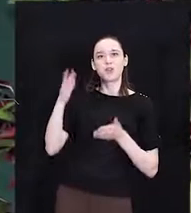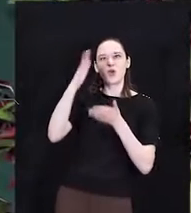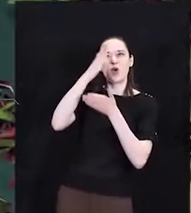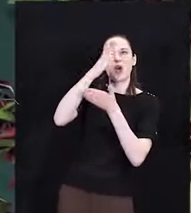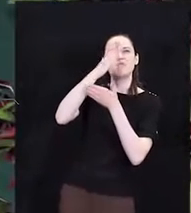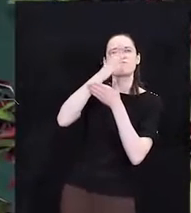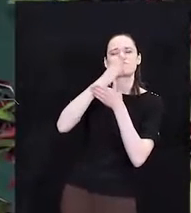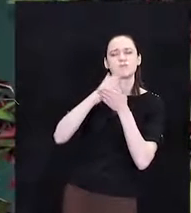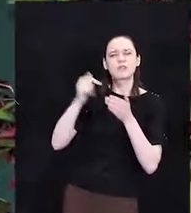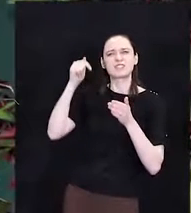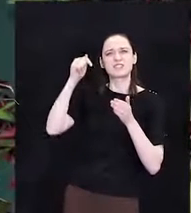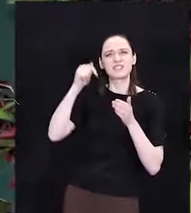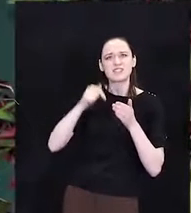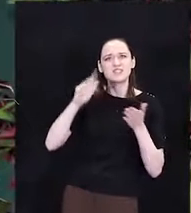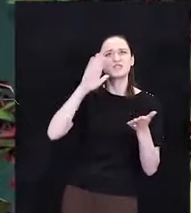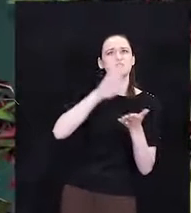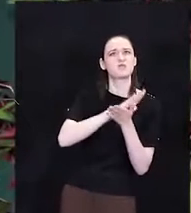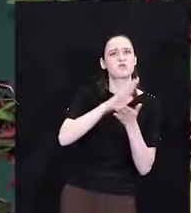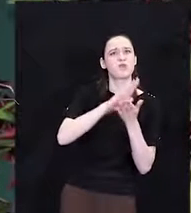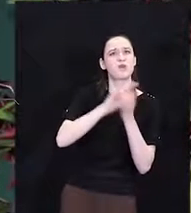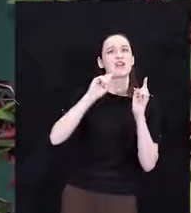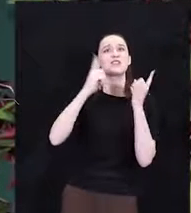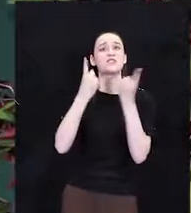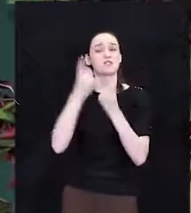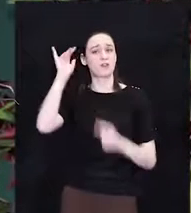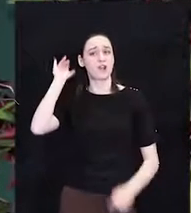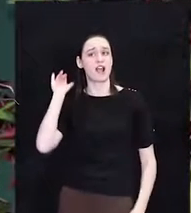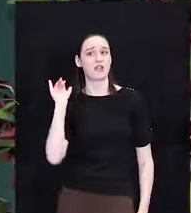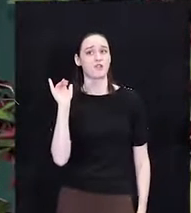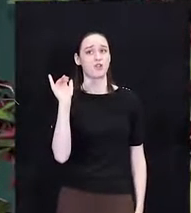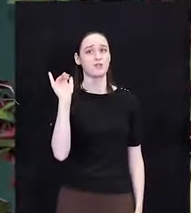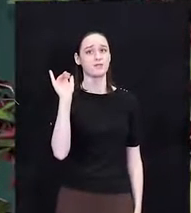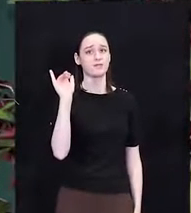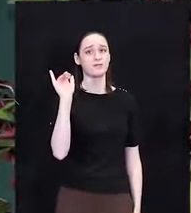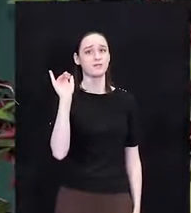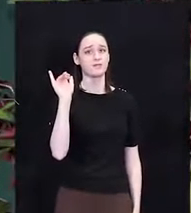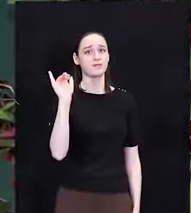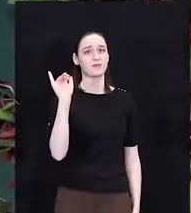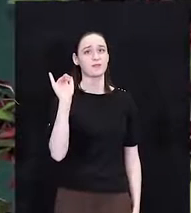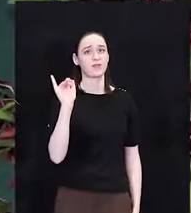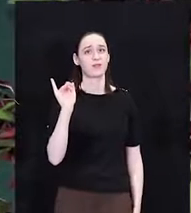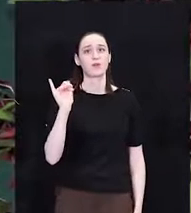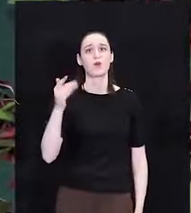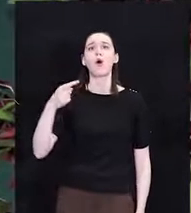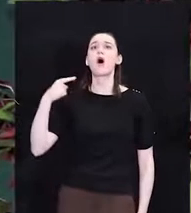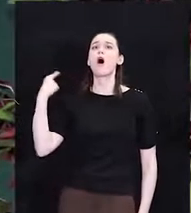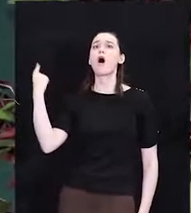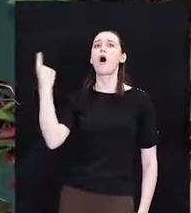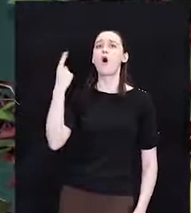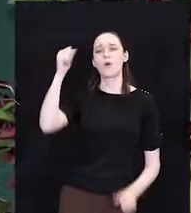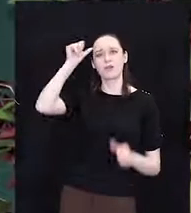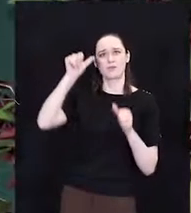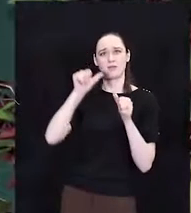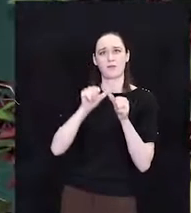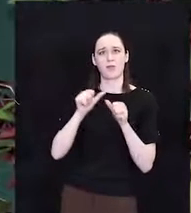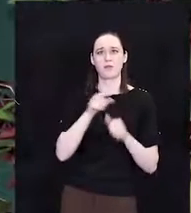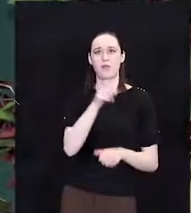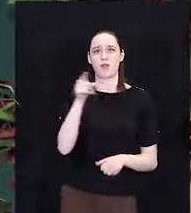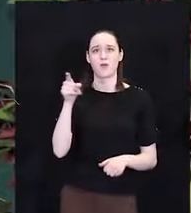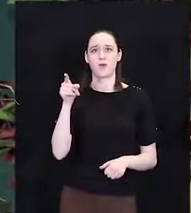woven fabric of this school and this district forever. You will always be remembered.